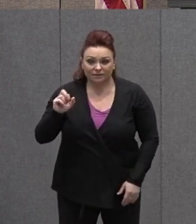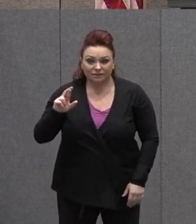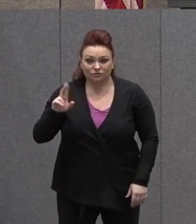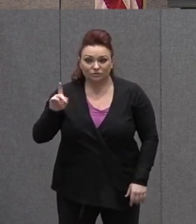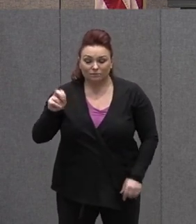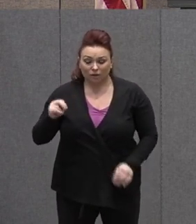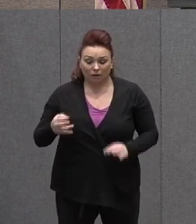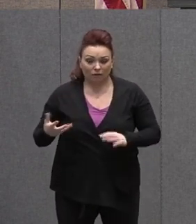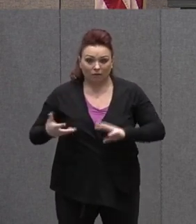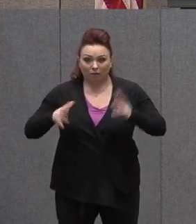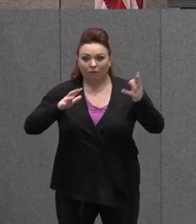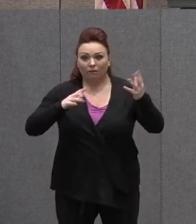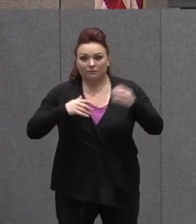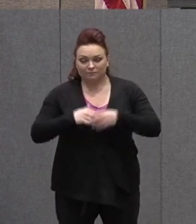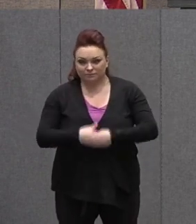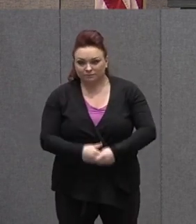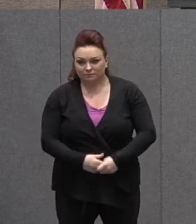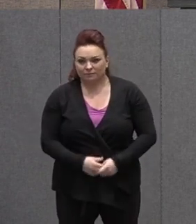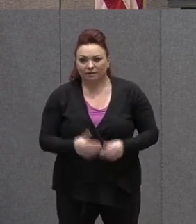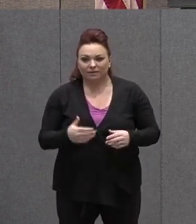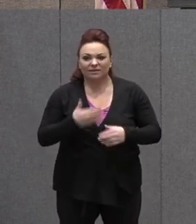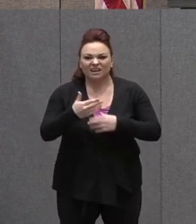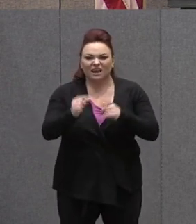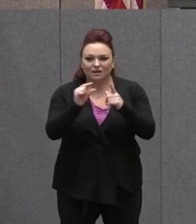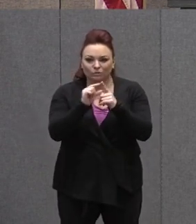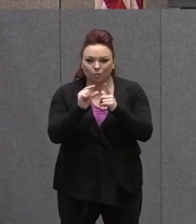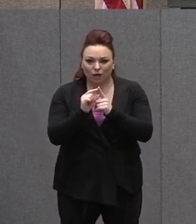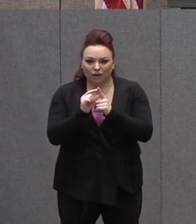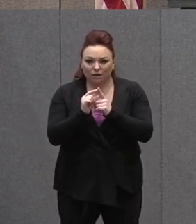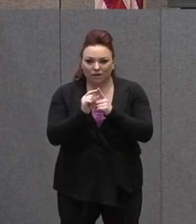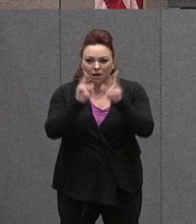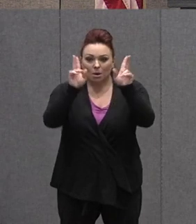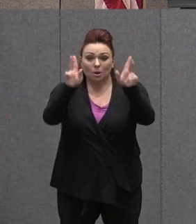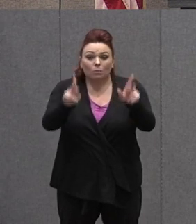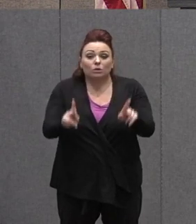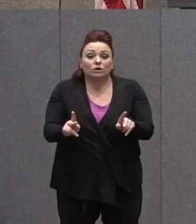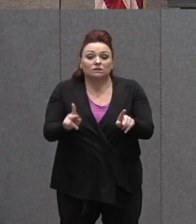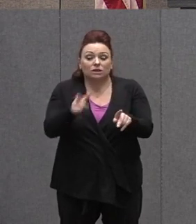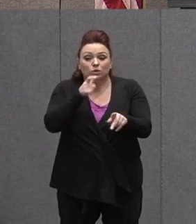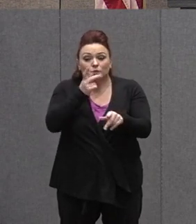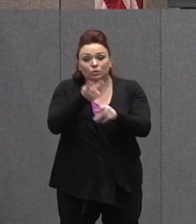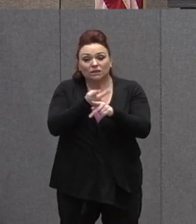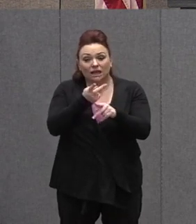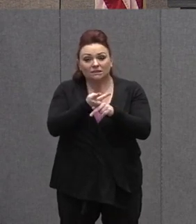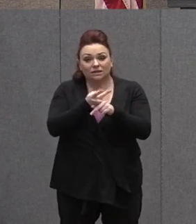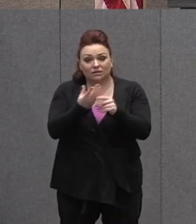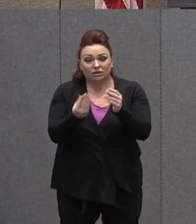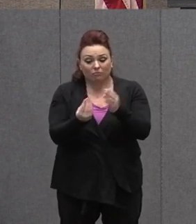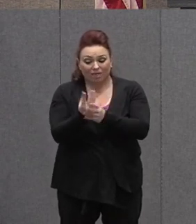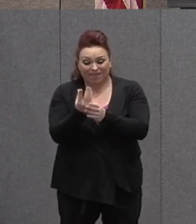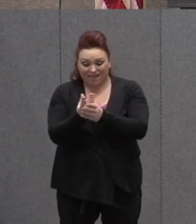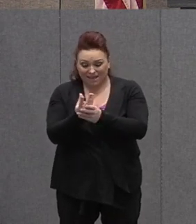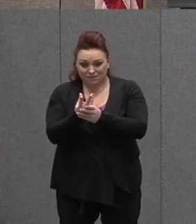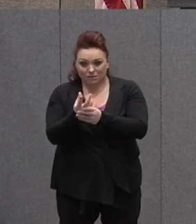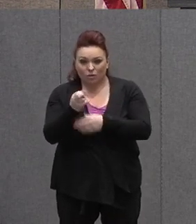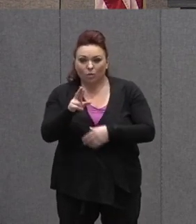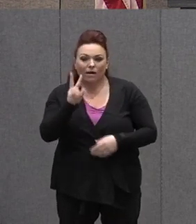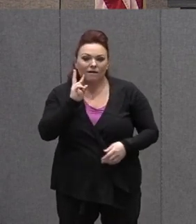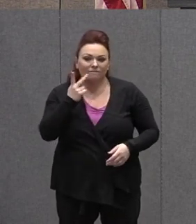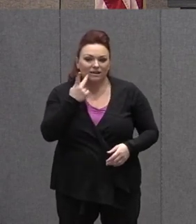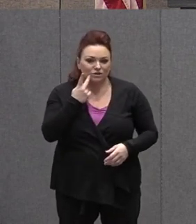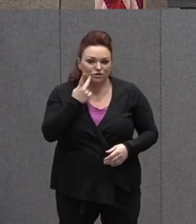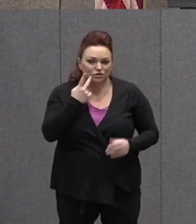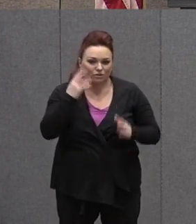The next word, the definition is a person who takes care of plants or vegetables.